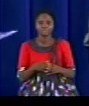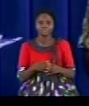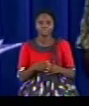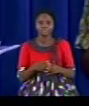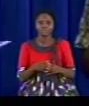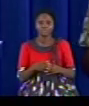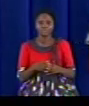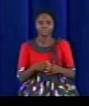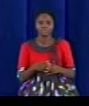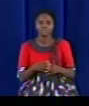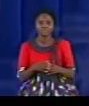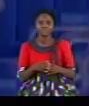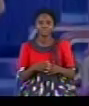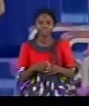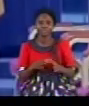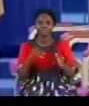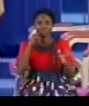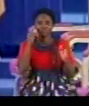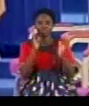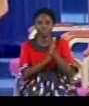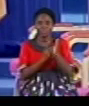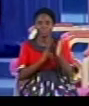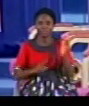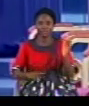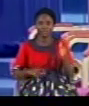you can go ahead. Praise the Lord.